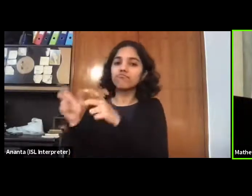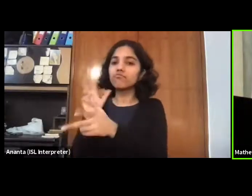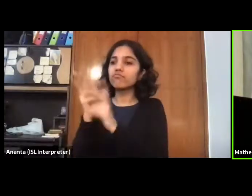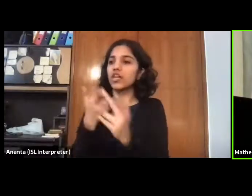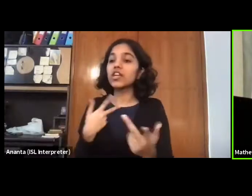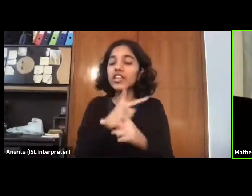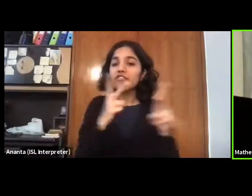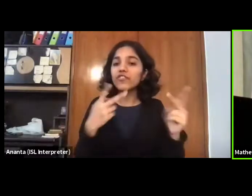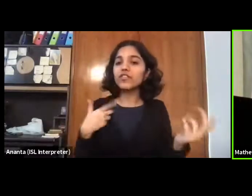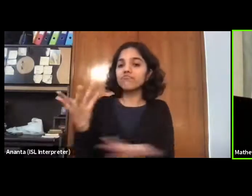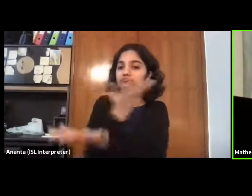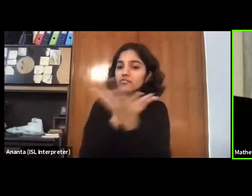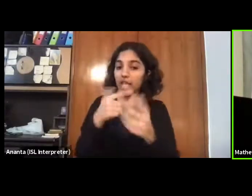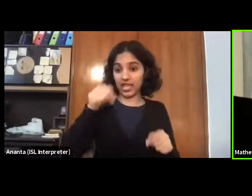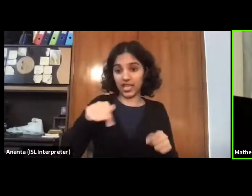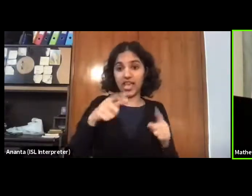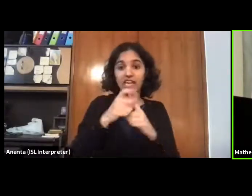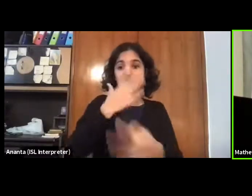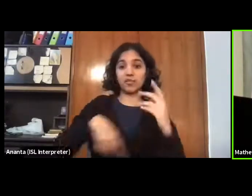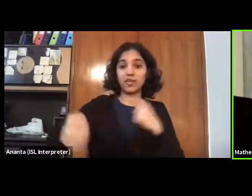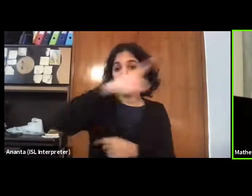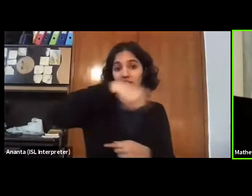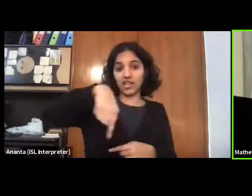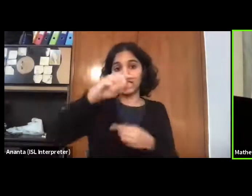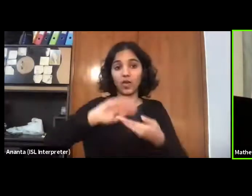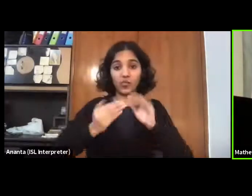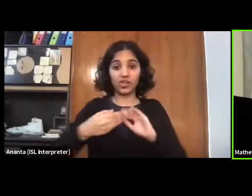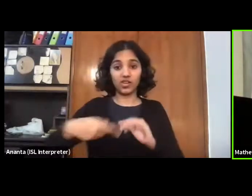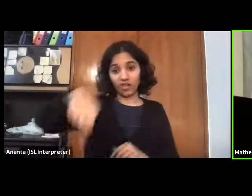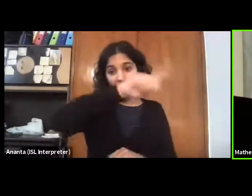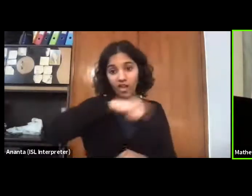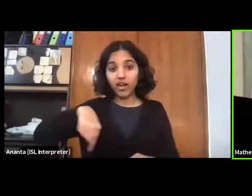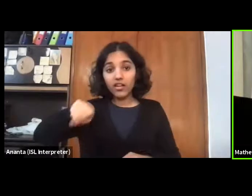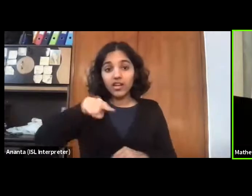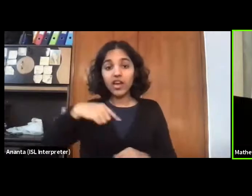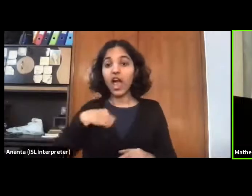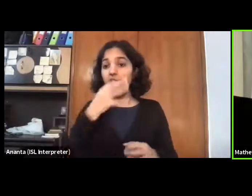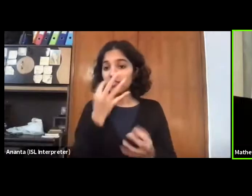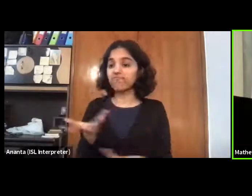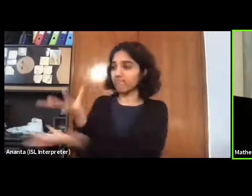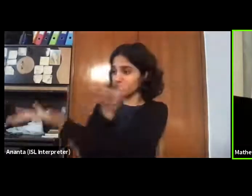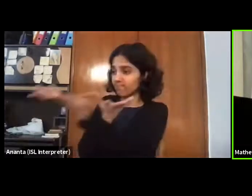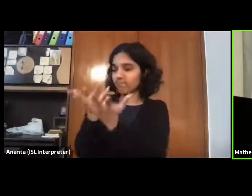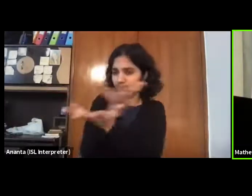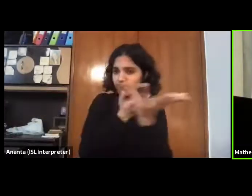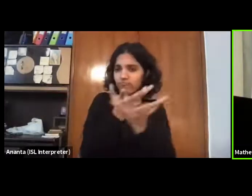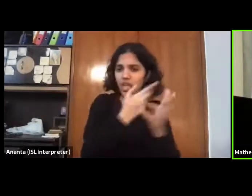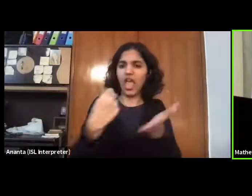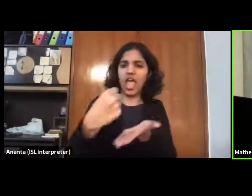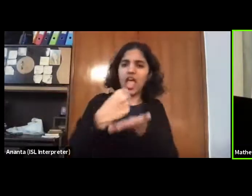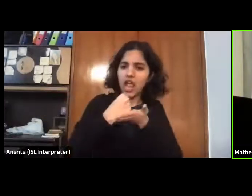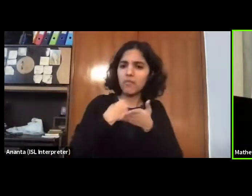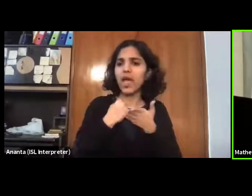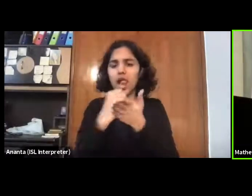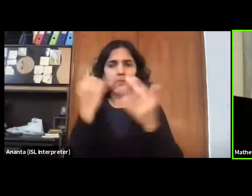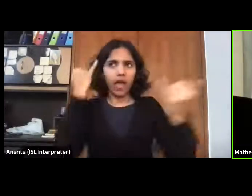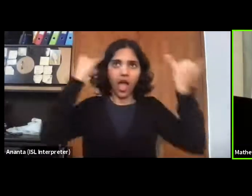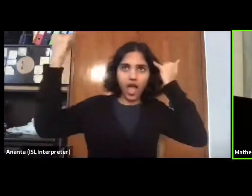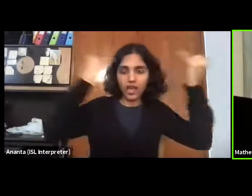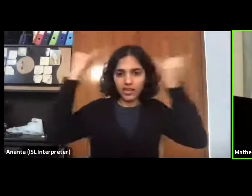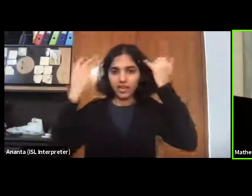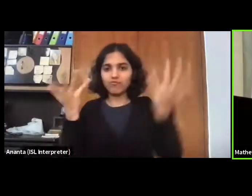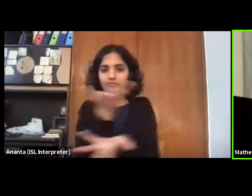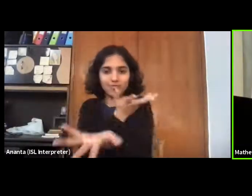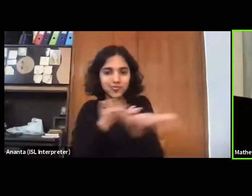sector to engage with us, to dialogue with us, to help us with ideas on how